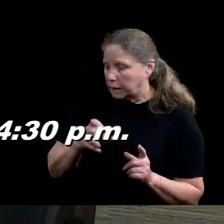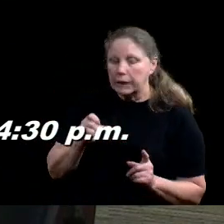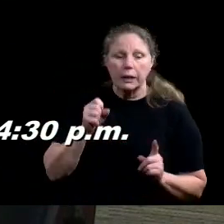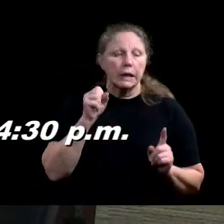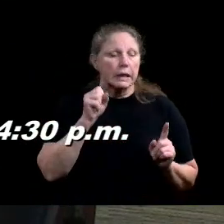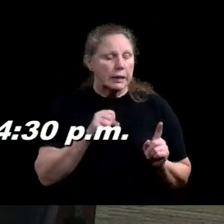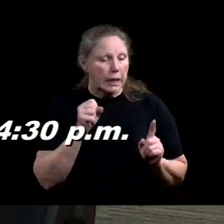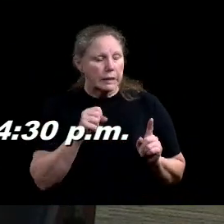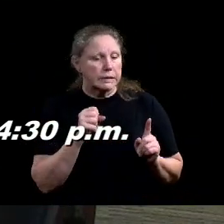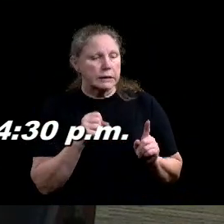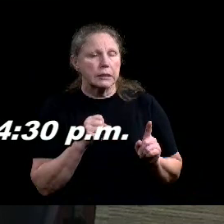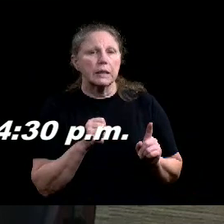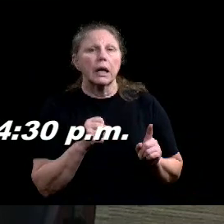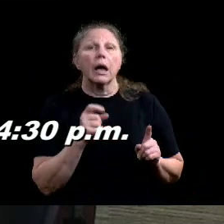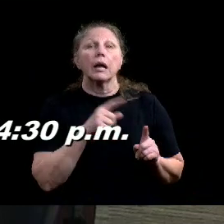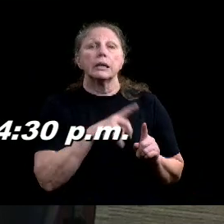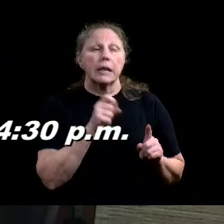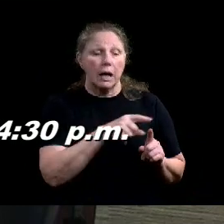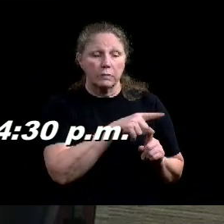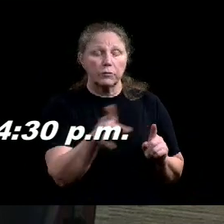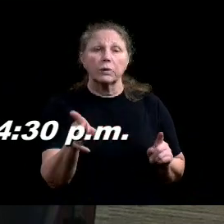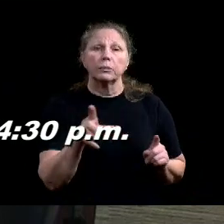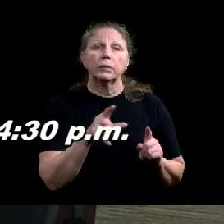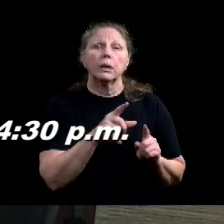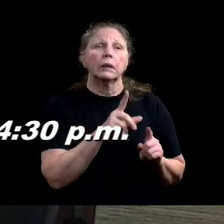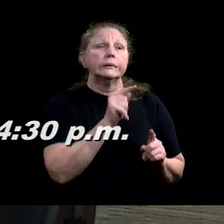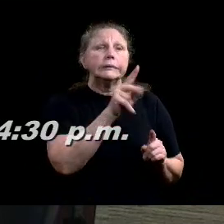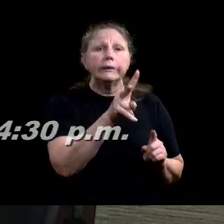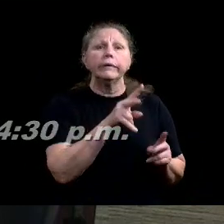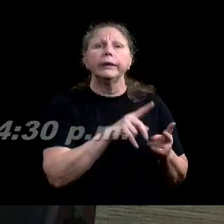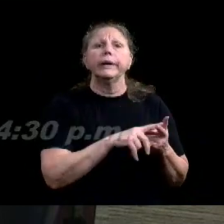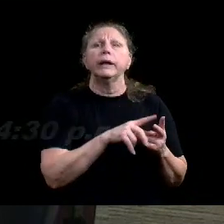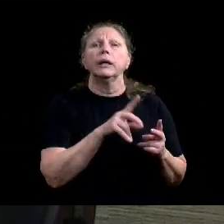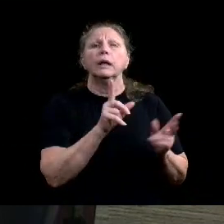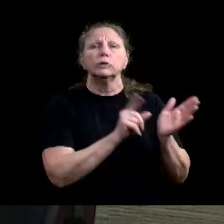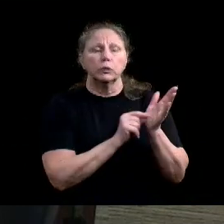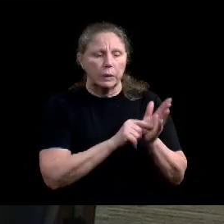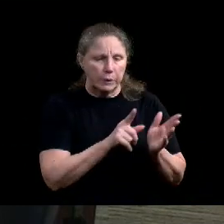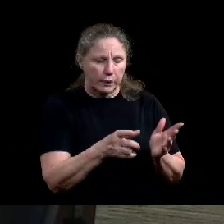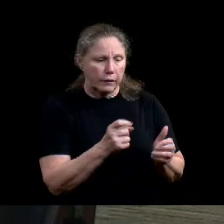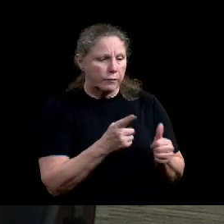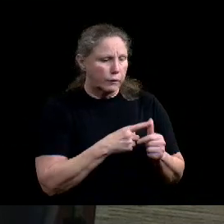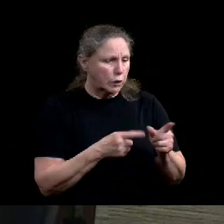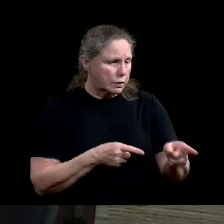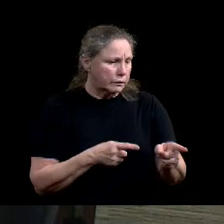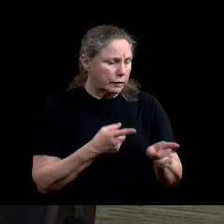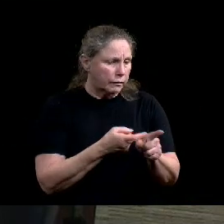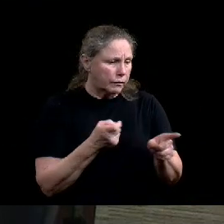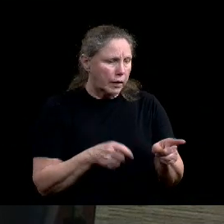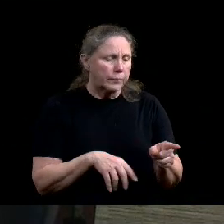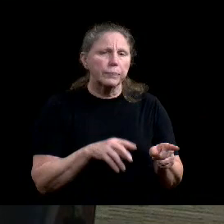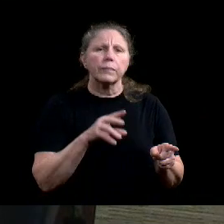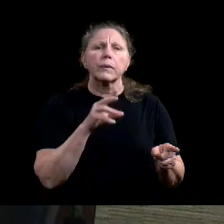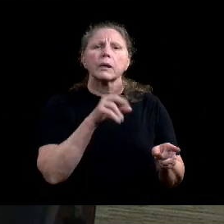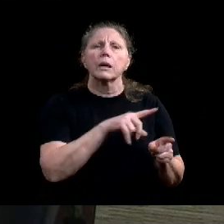in now. First question will be from Rhiannon Saggart with the Waco Trib.